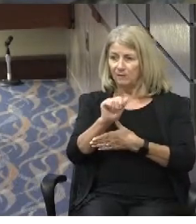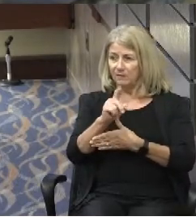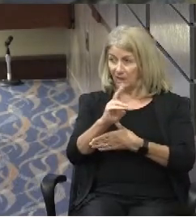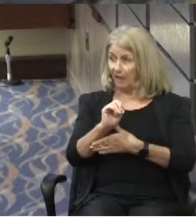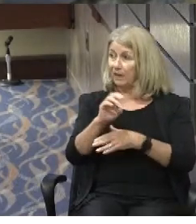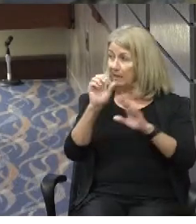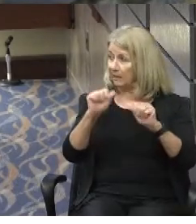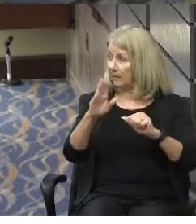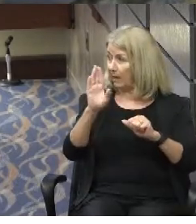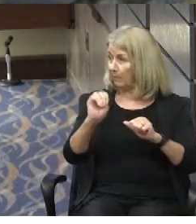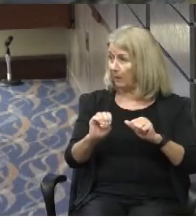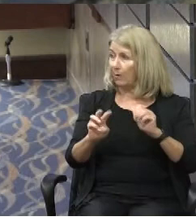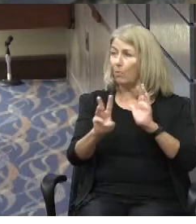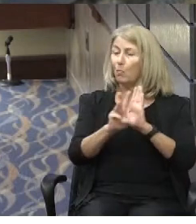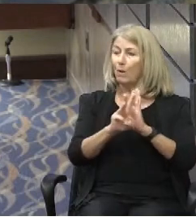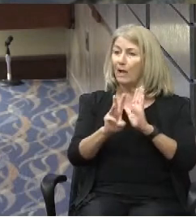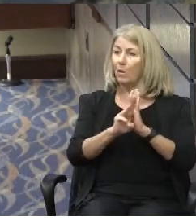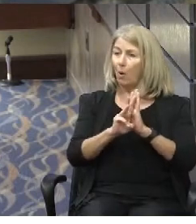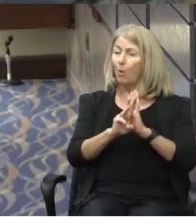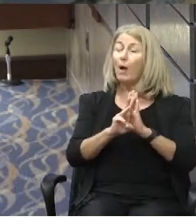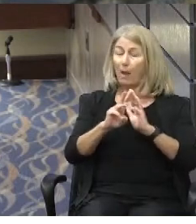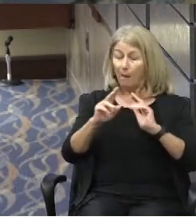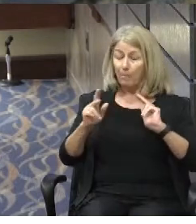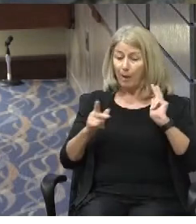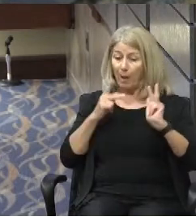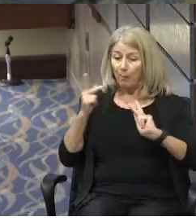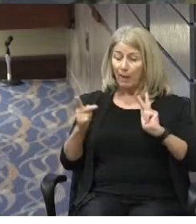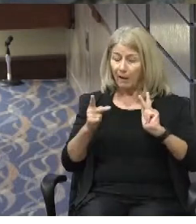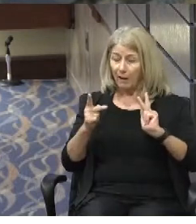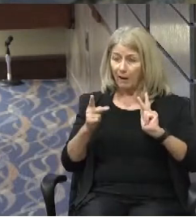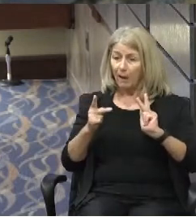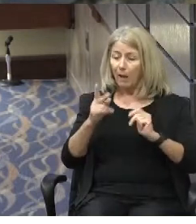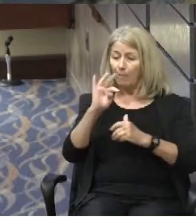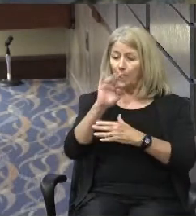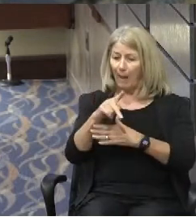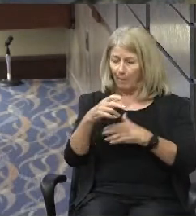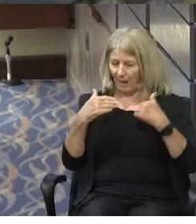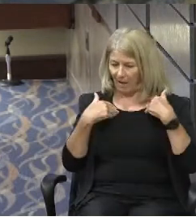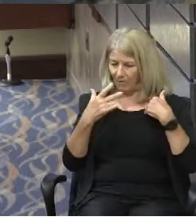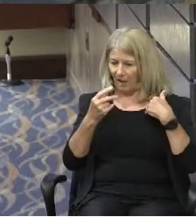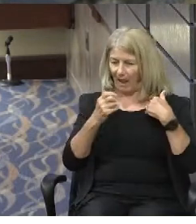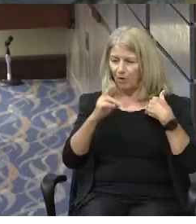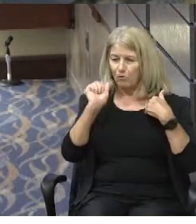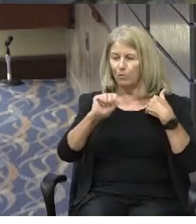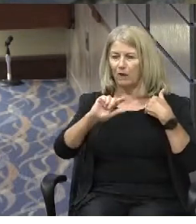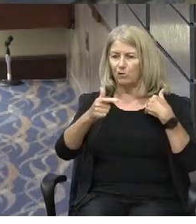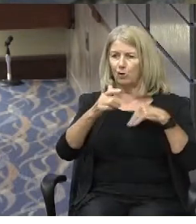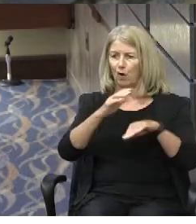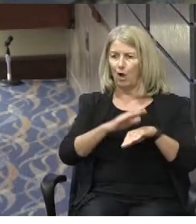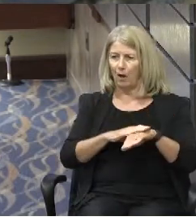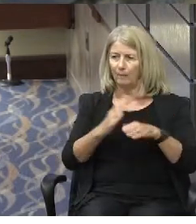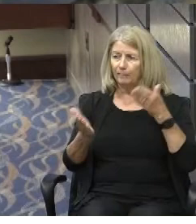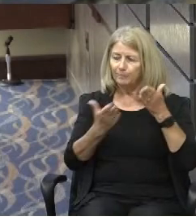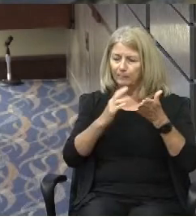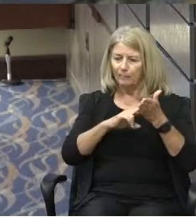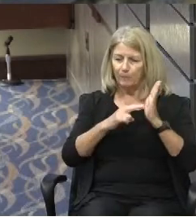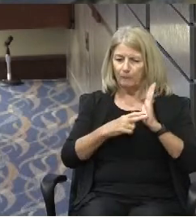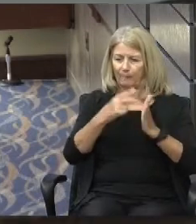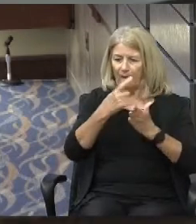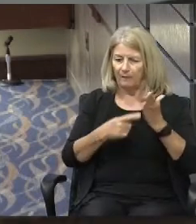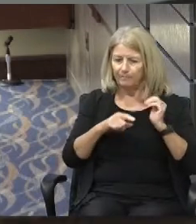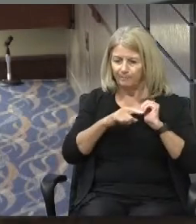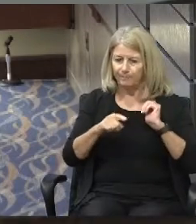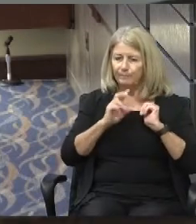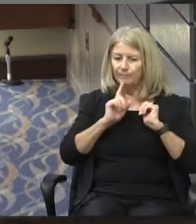Yeah. our Waco public map has a layer that you can turn on that Great, shows you. because and then maybe define what those are too, because I know